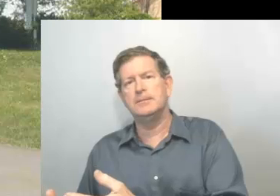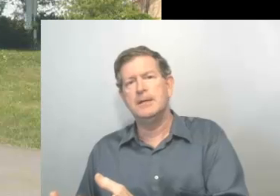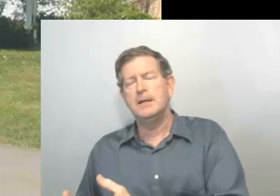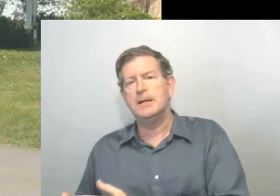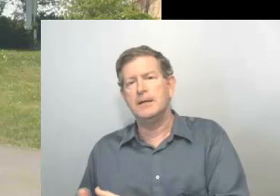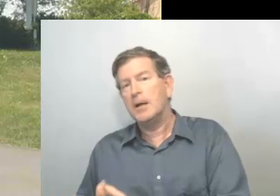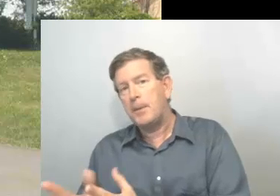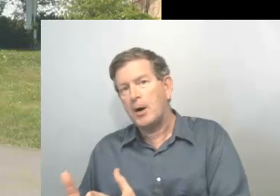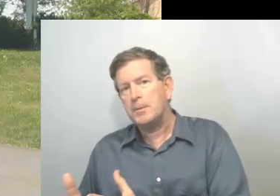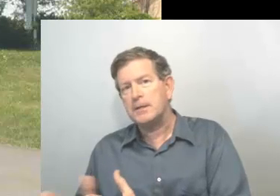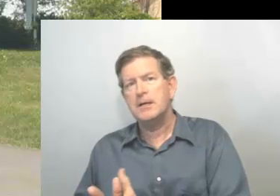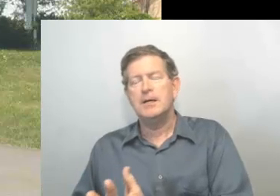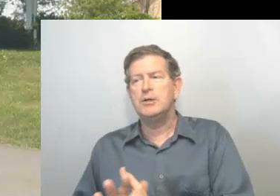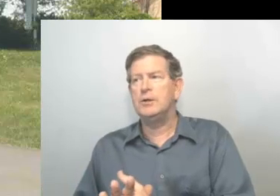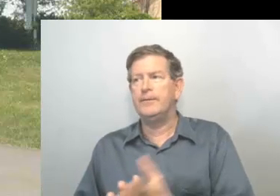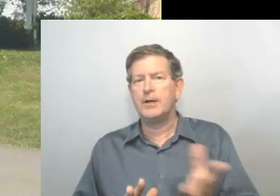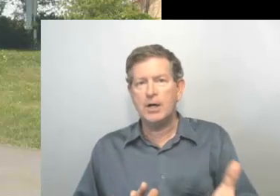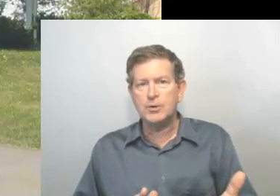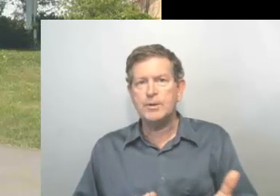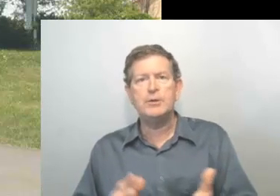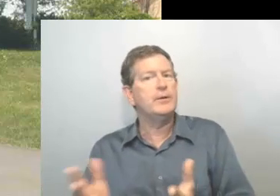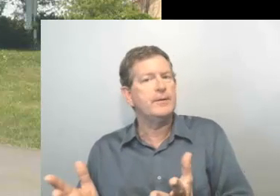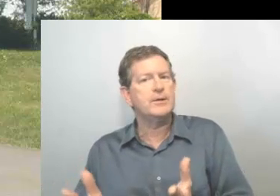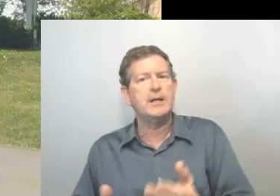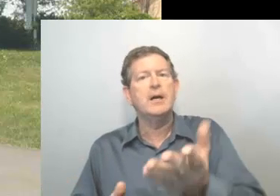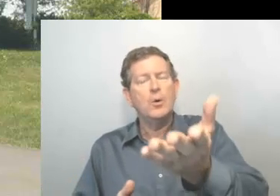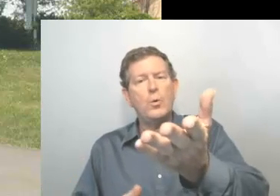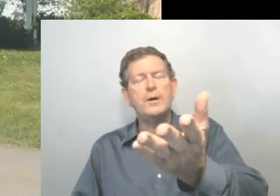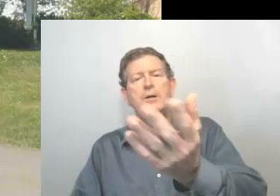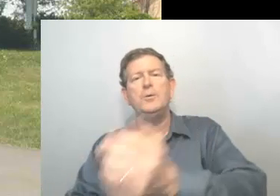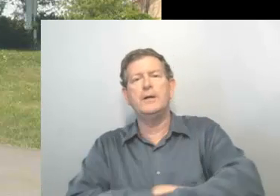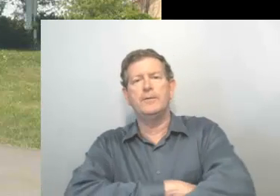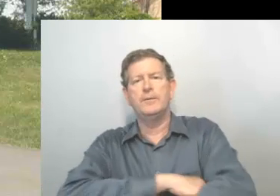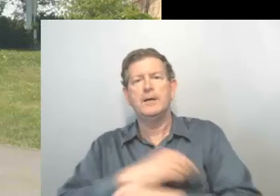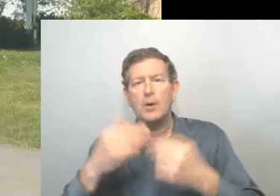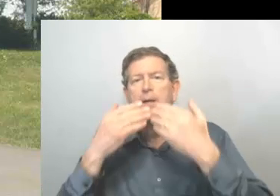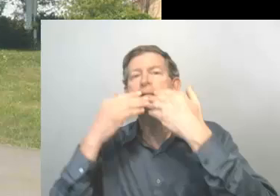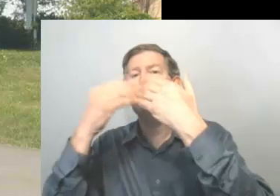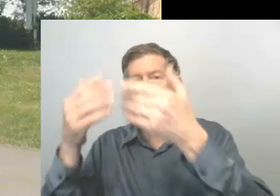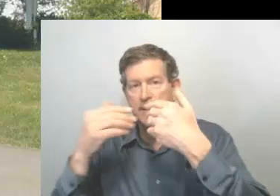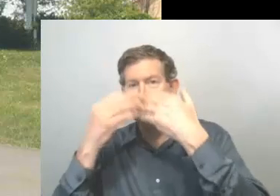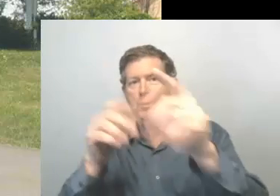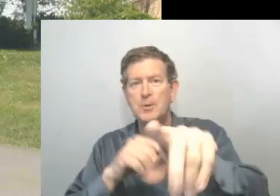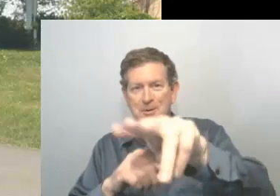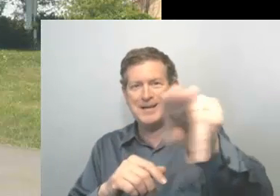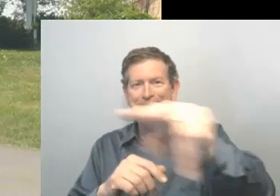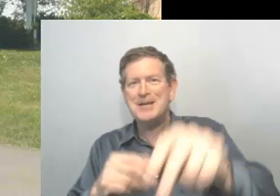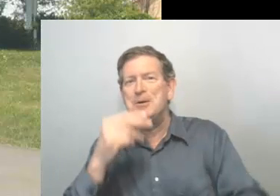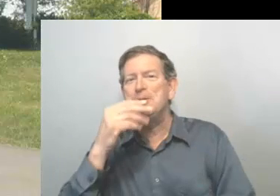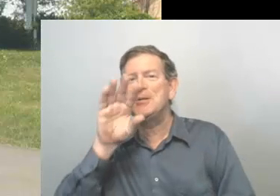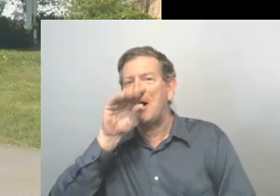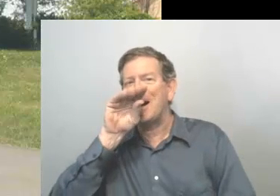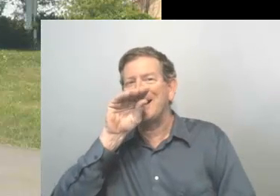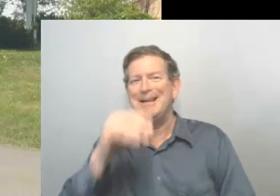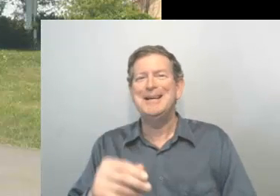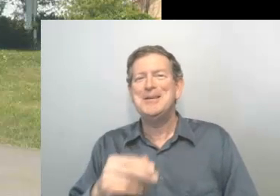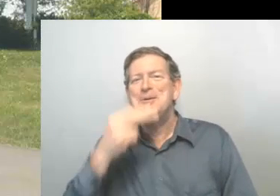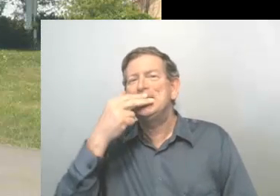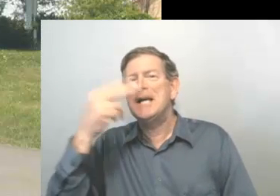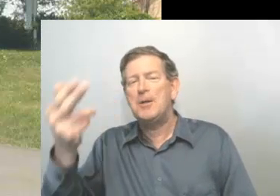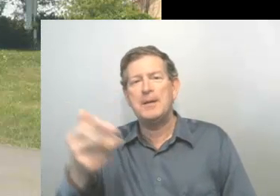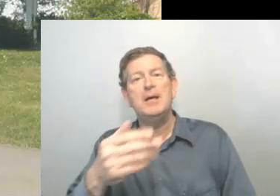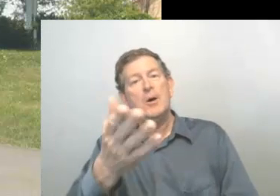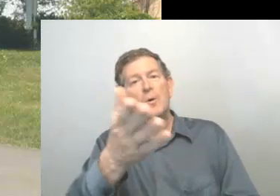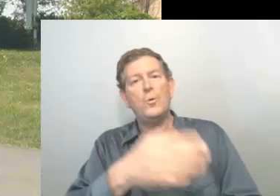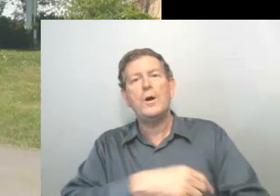in an apartment? Do you live in the country? Do you live in the city? Where do you live? Go ahead and tell me. You talk, huh?